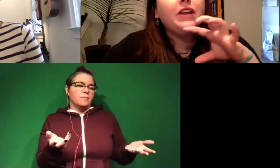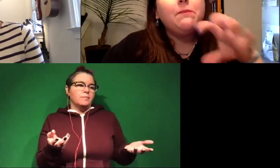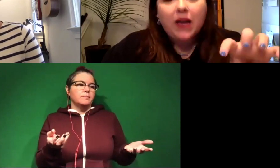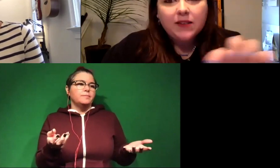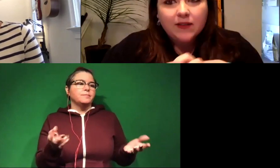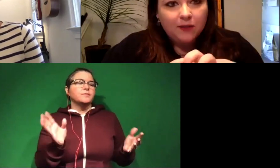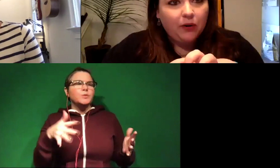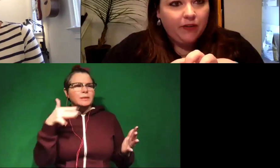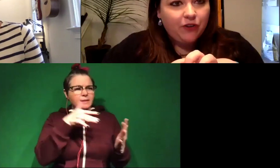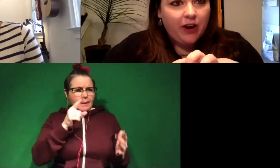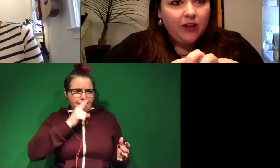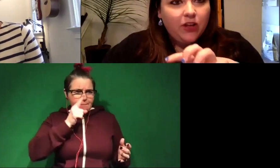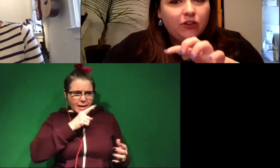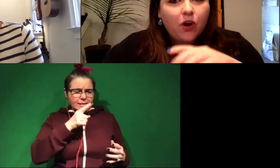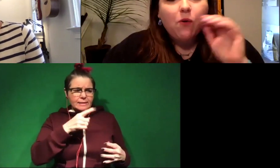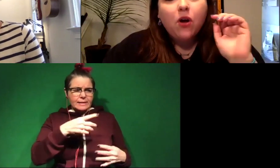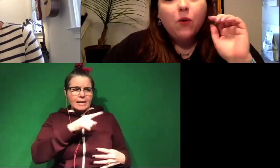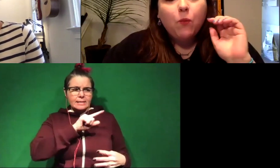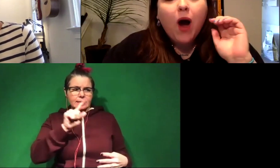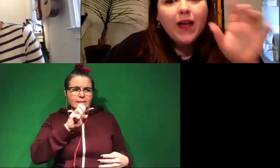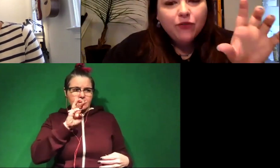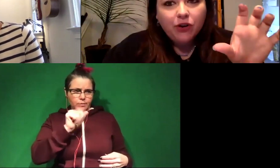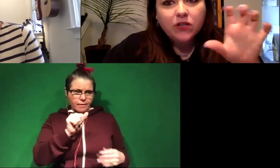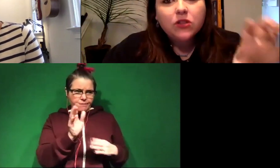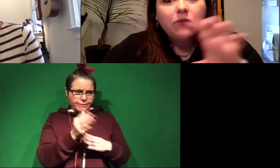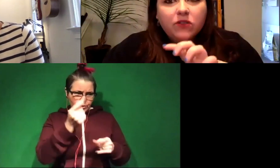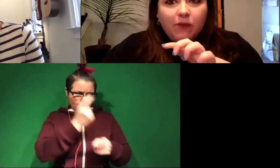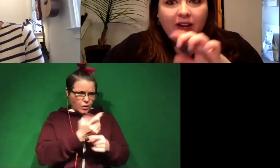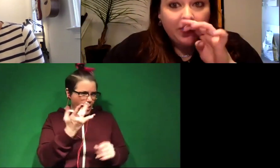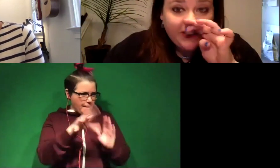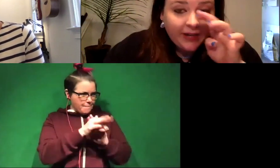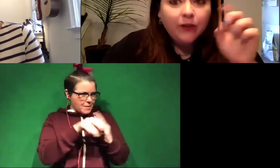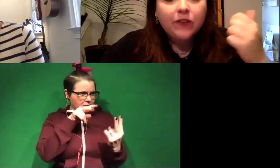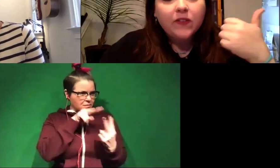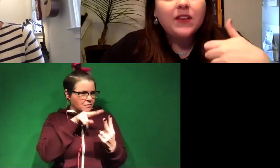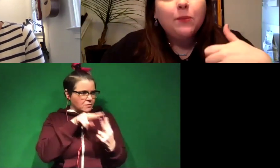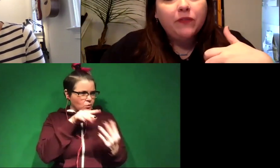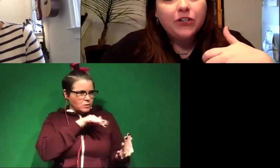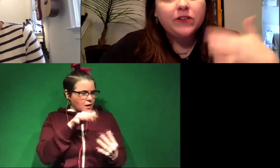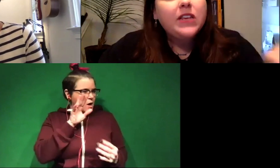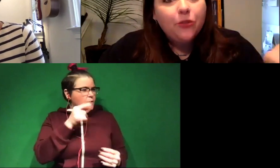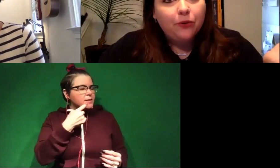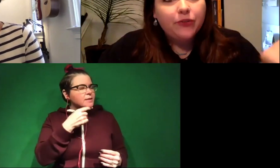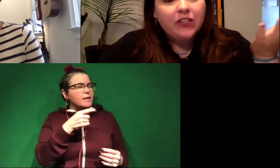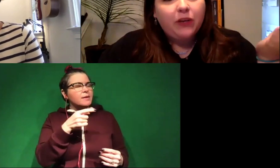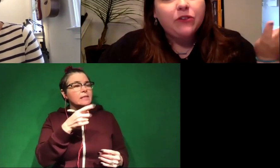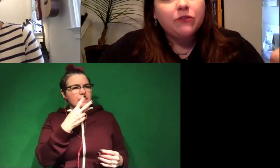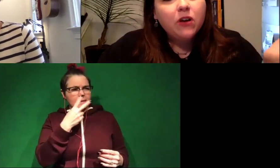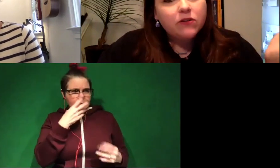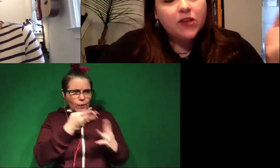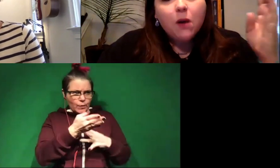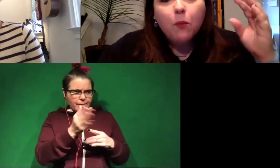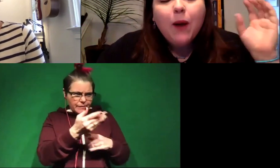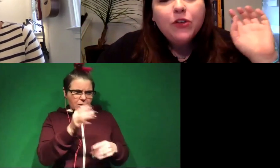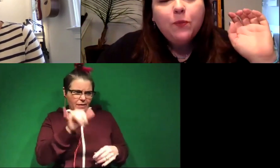you study mice and zebrafish, right? So why have you chosen those two animals to study? I know you said the zebrafish are see-through, so that's why you use